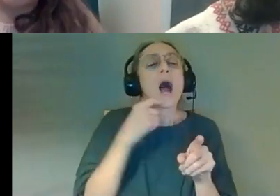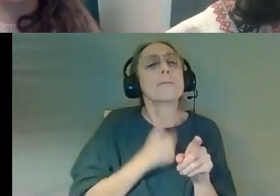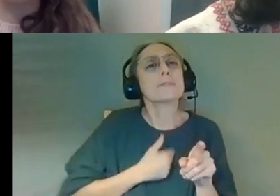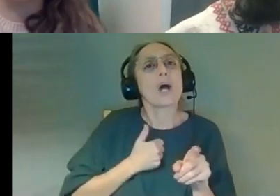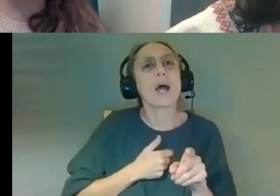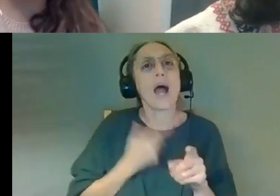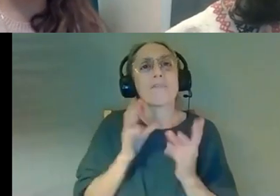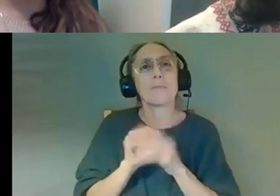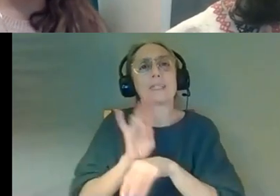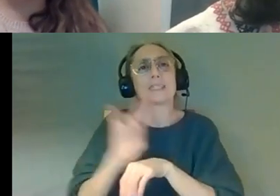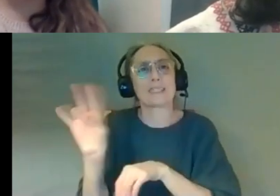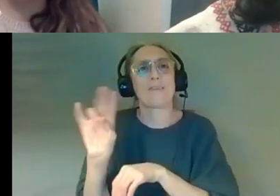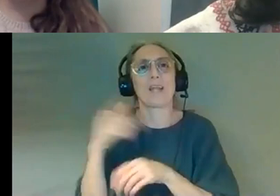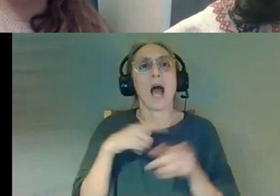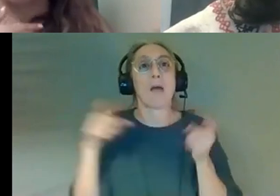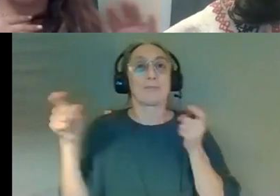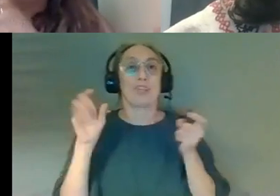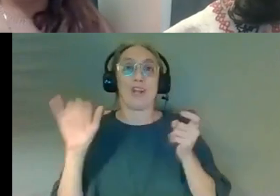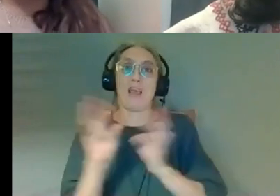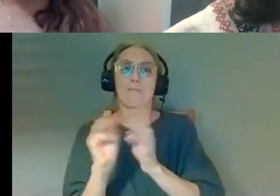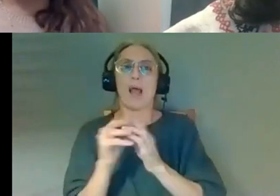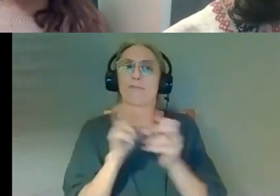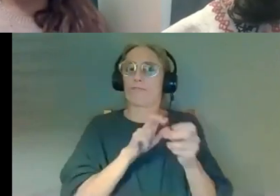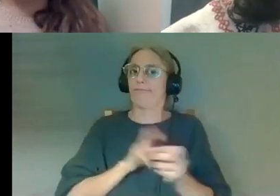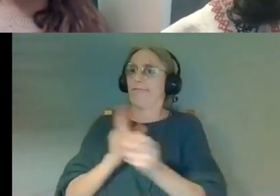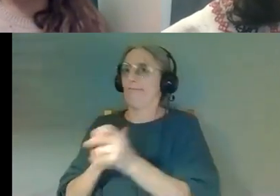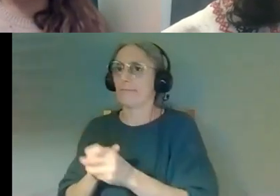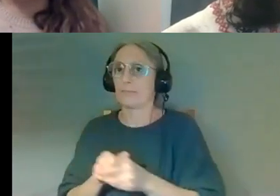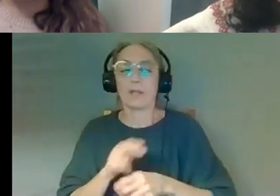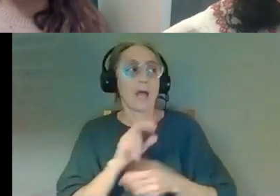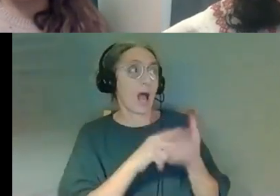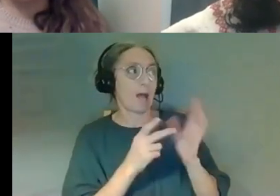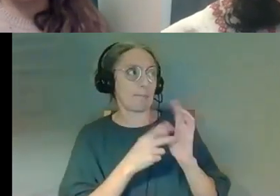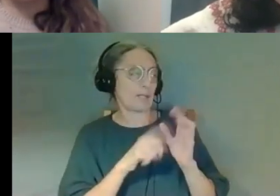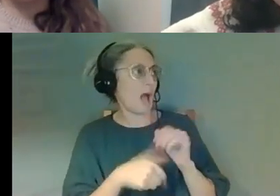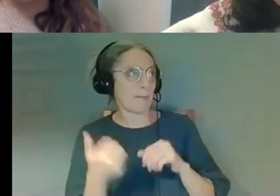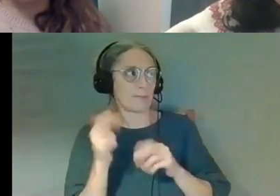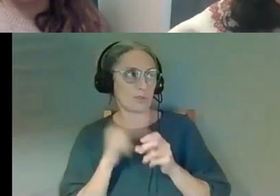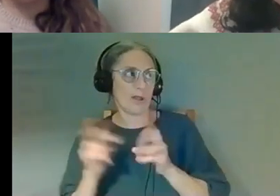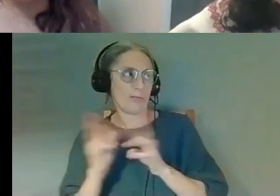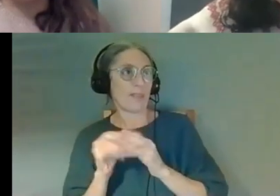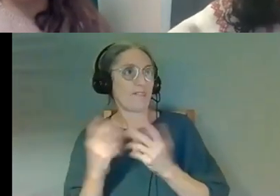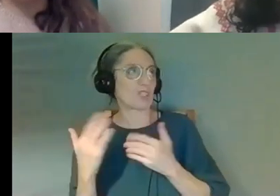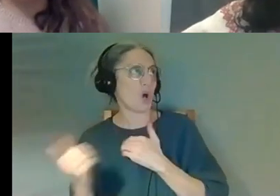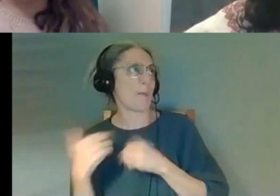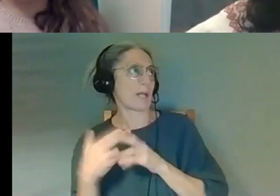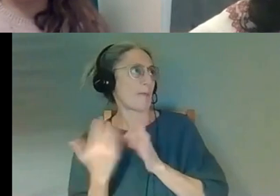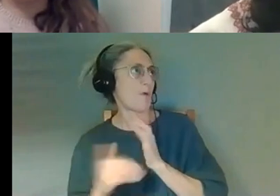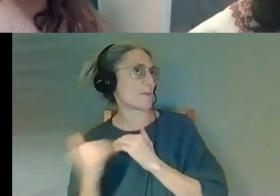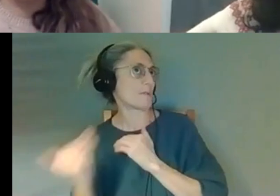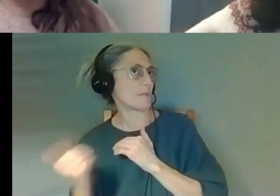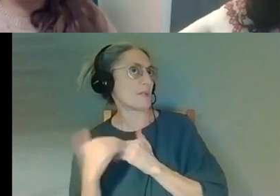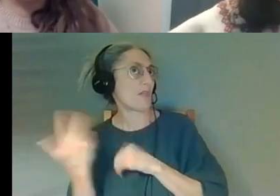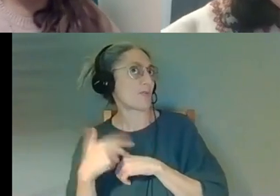so I have to get off. I mean, I'm on another meeting. They called my name 3 times to speak because I got them on the cell